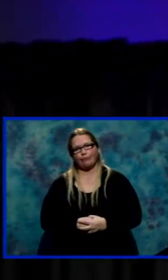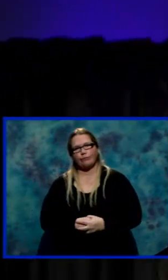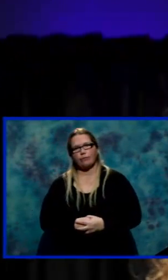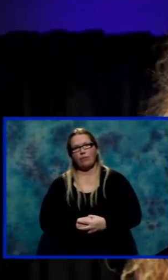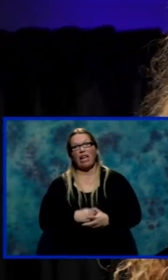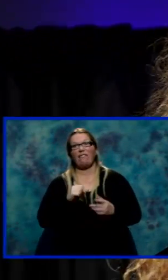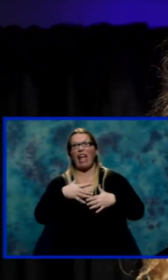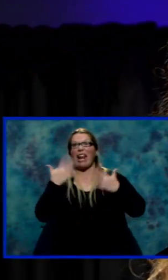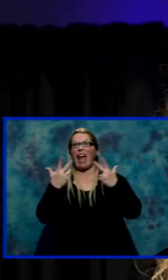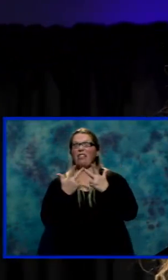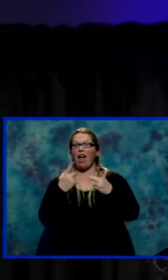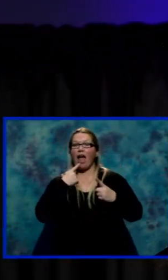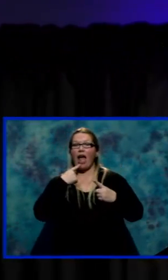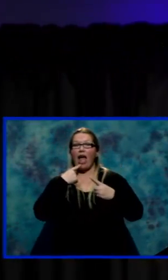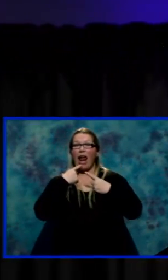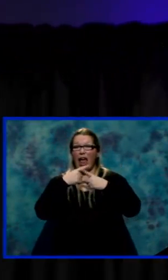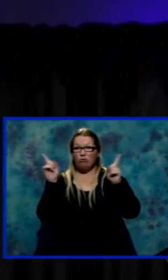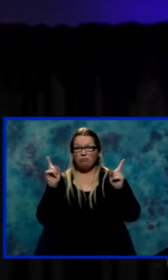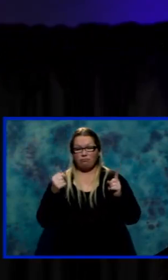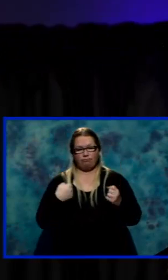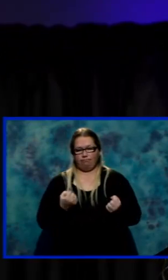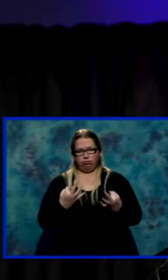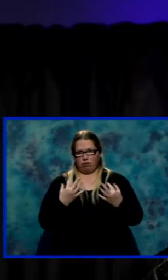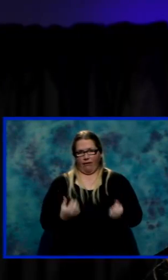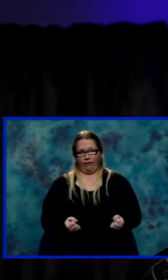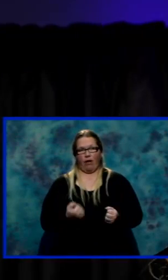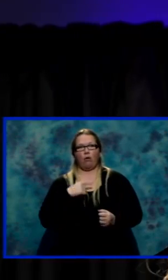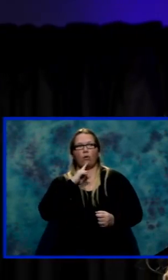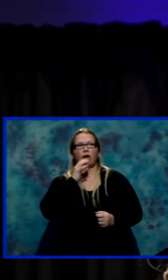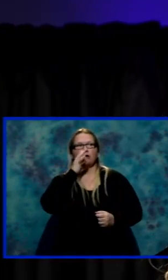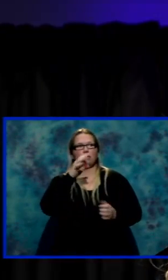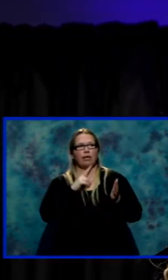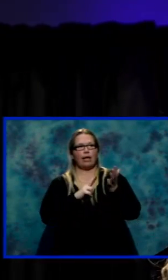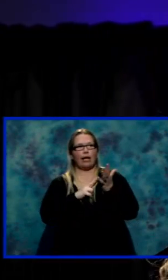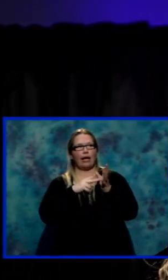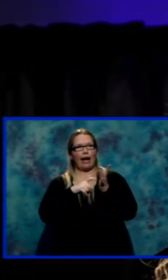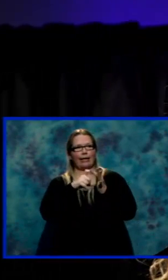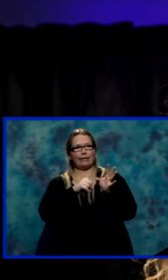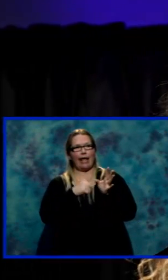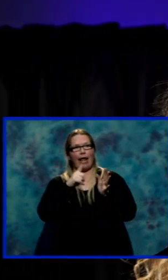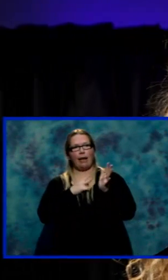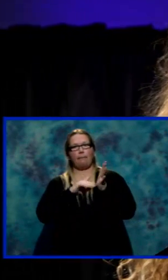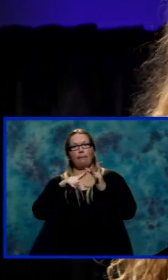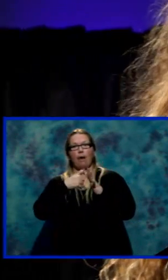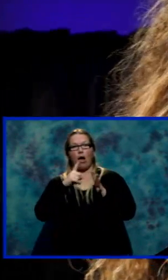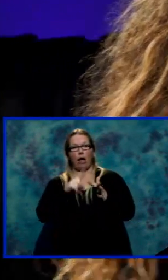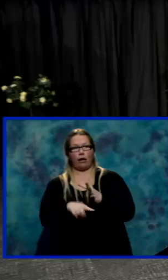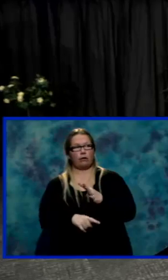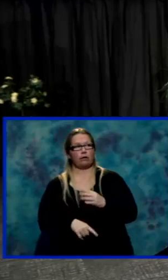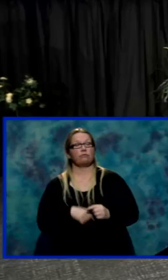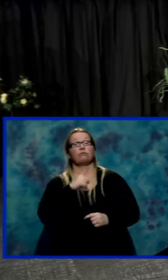If there's any other announcements, I don't have them. I'm going to call Nancy and Mike. Yeah, come forward, you guys. There is